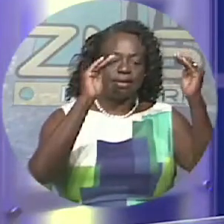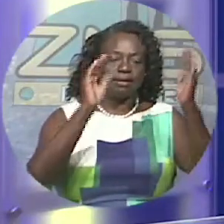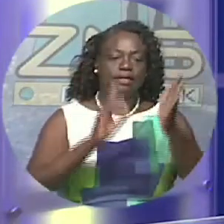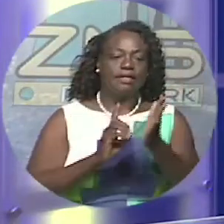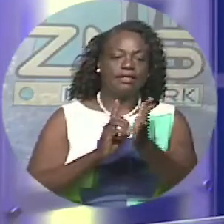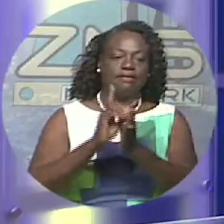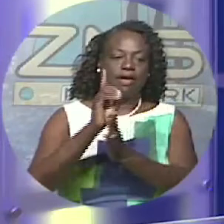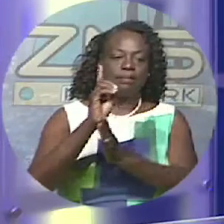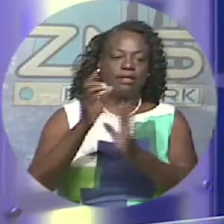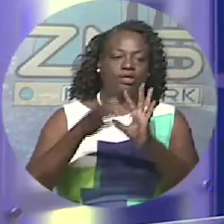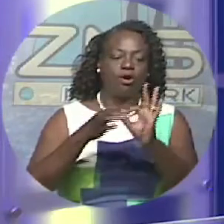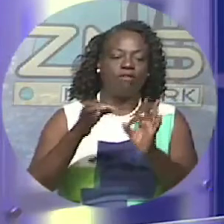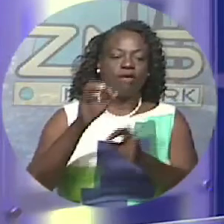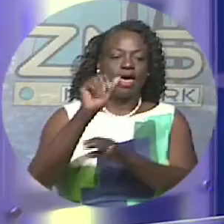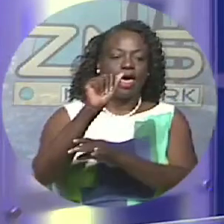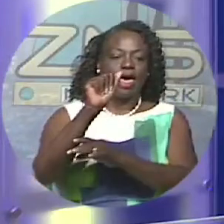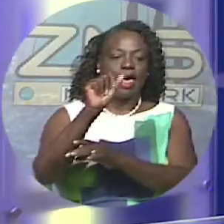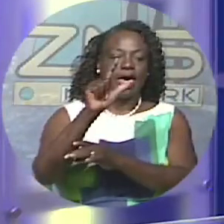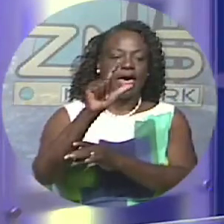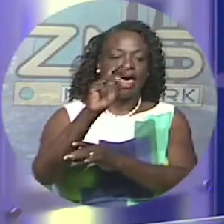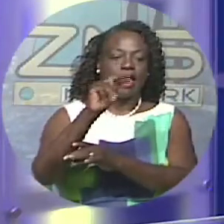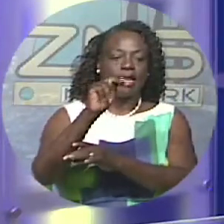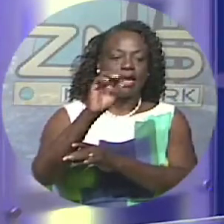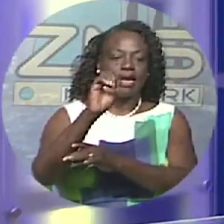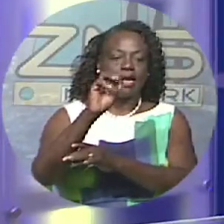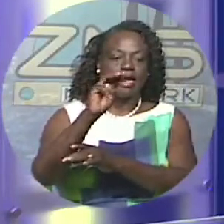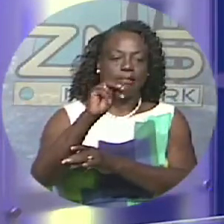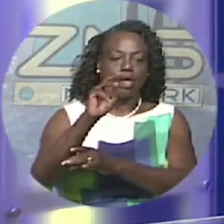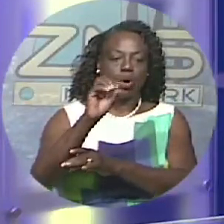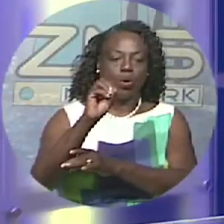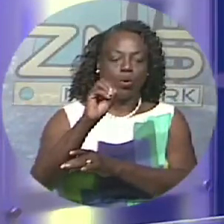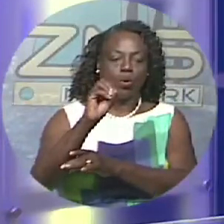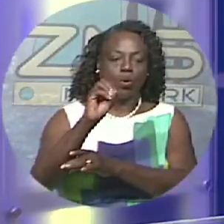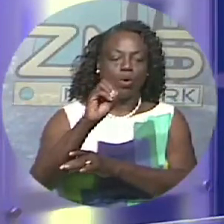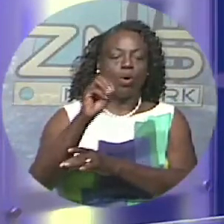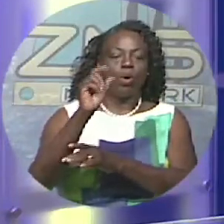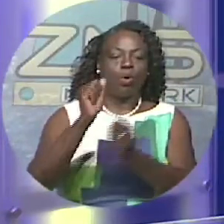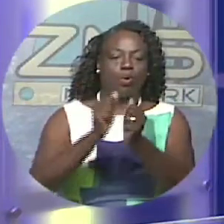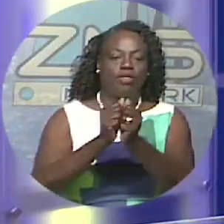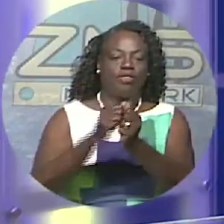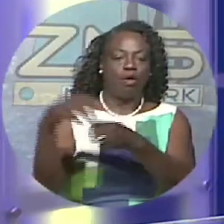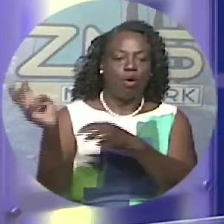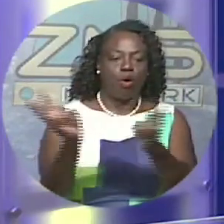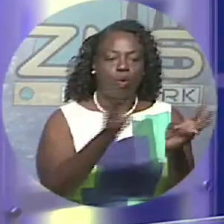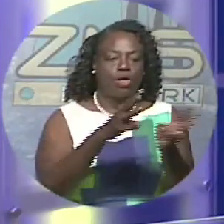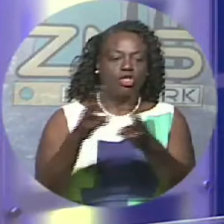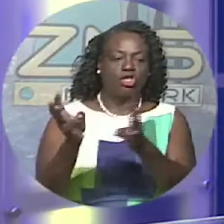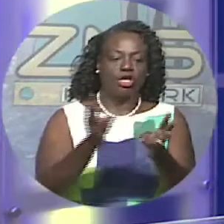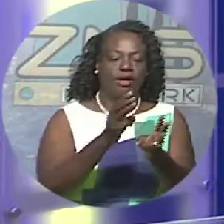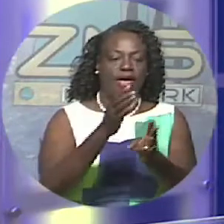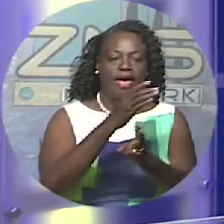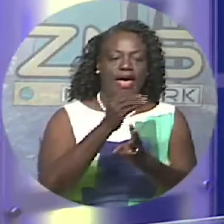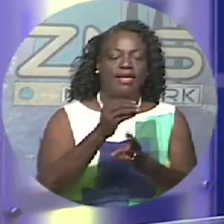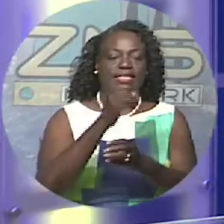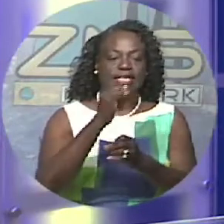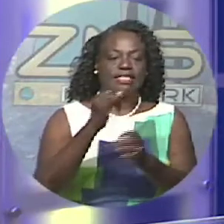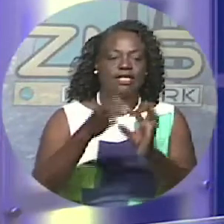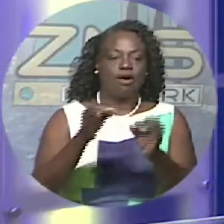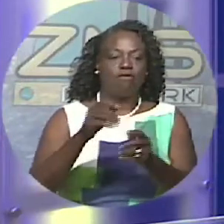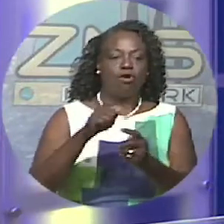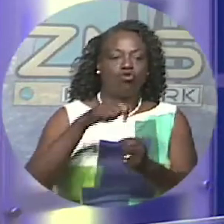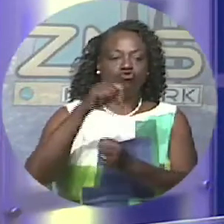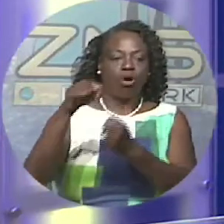development of El Nino this summer, which causes stronger wind shear, which reduces the number and intensity of tropical storms and